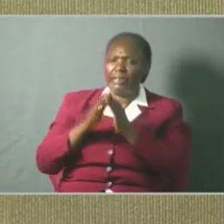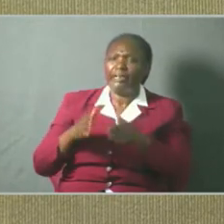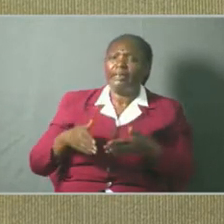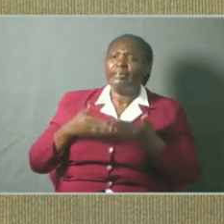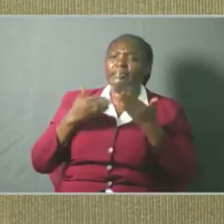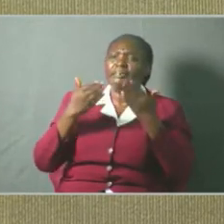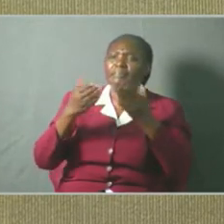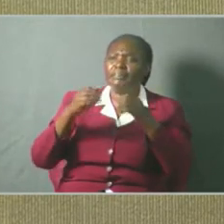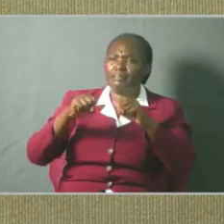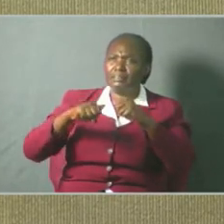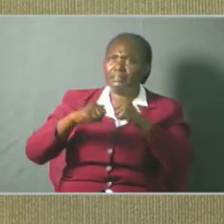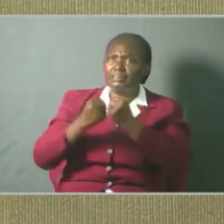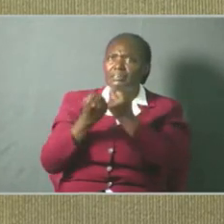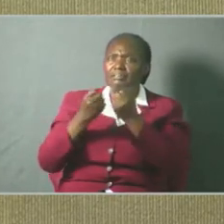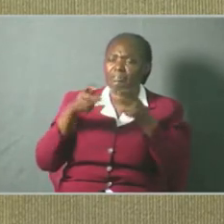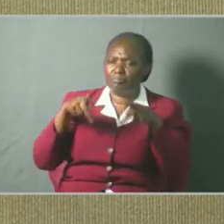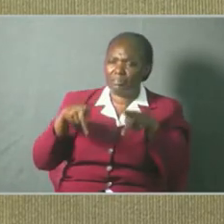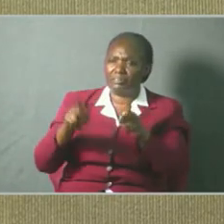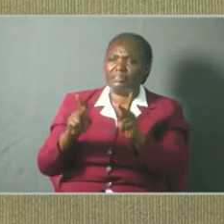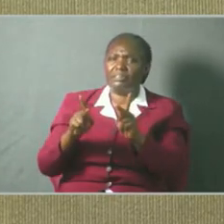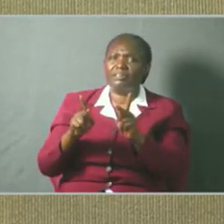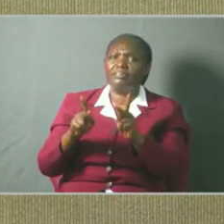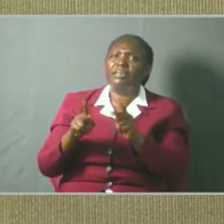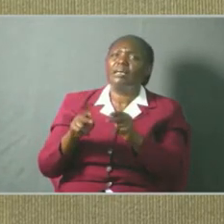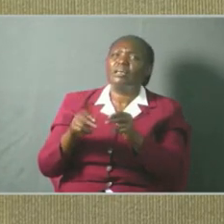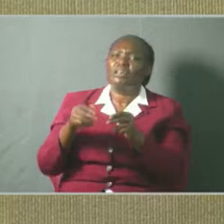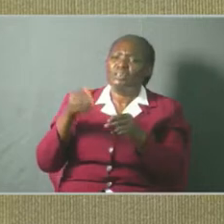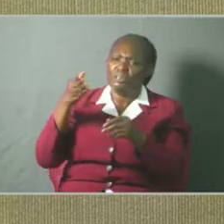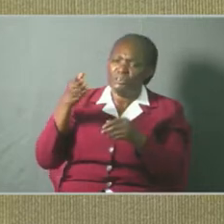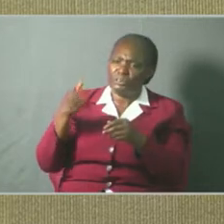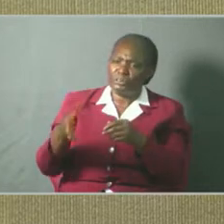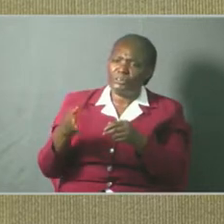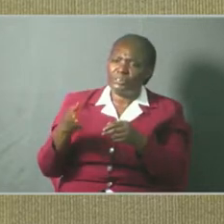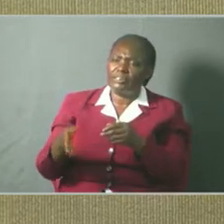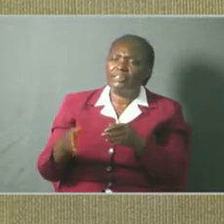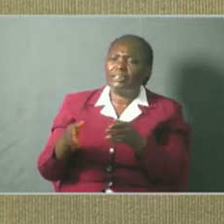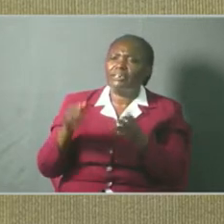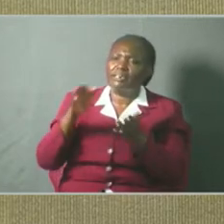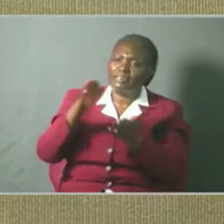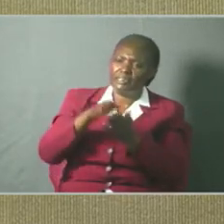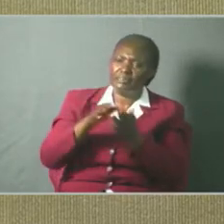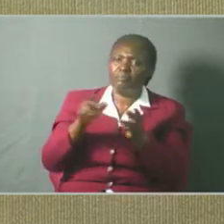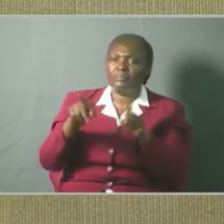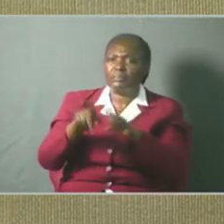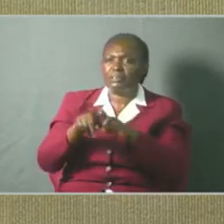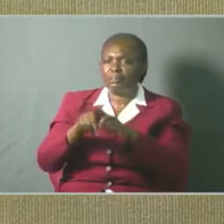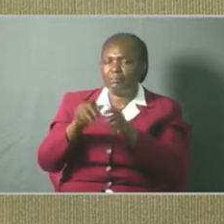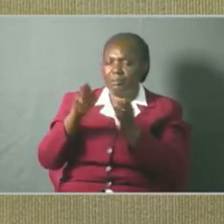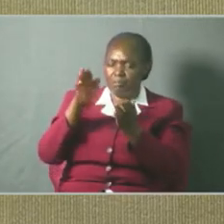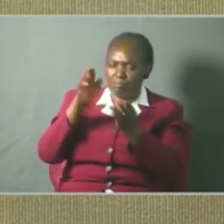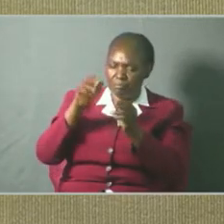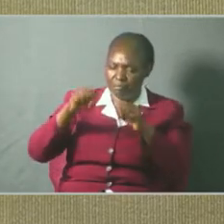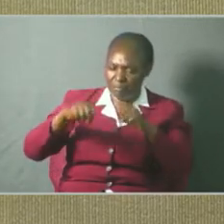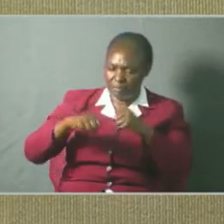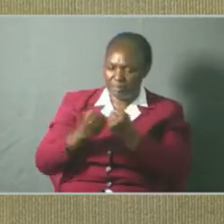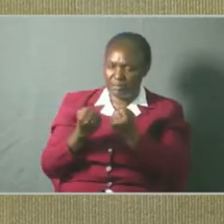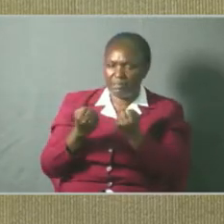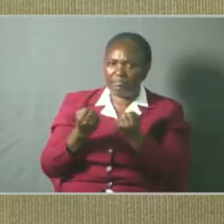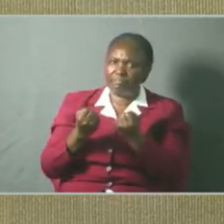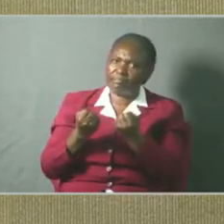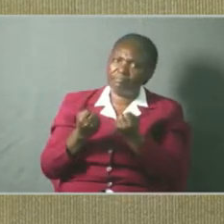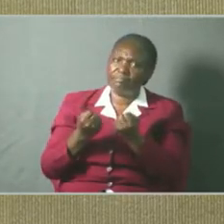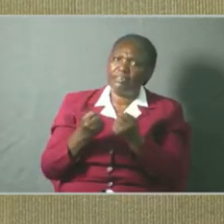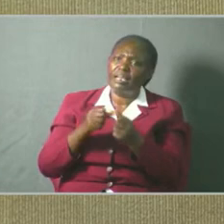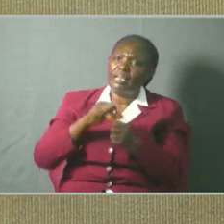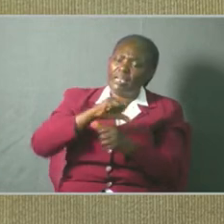passage. And those who will be remaining, my Father, we pray that you'll keep them safe also. Even for this pandemic that is surrounding